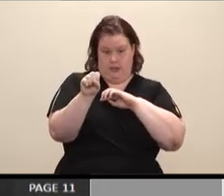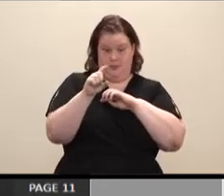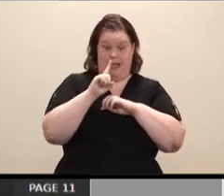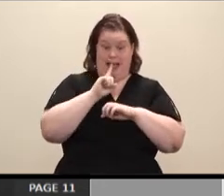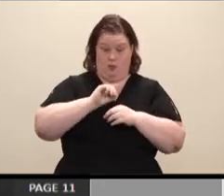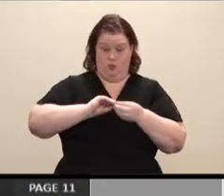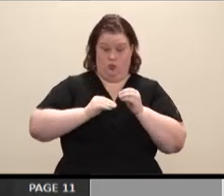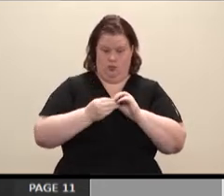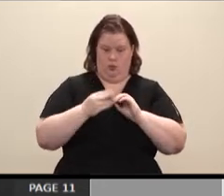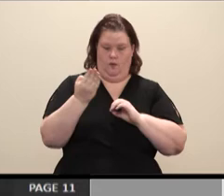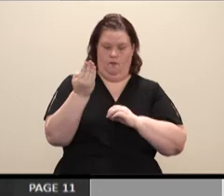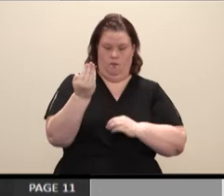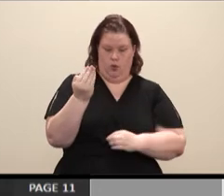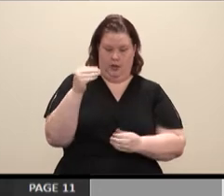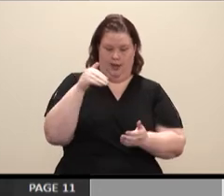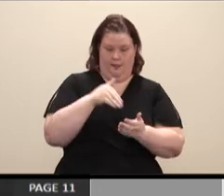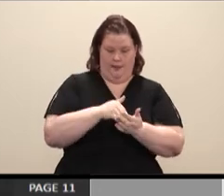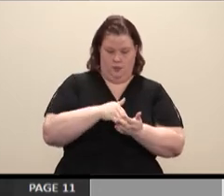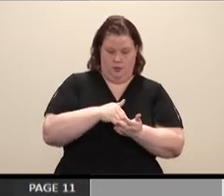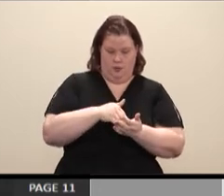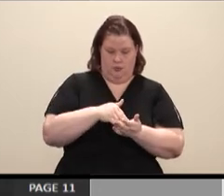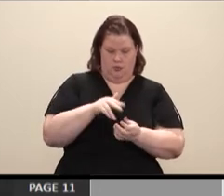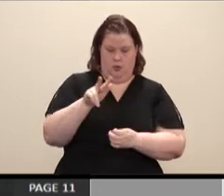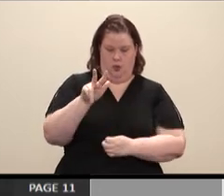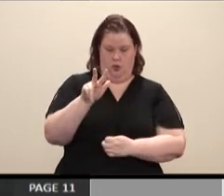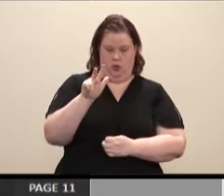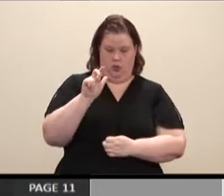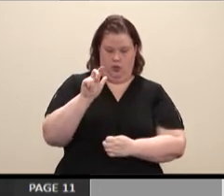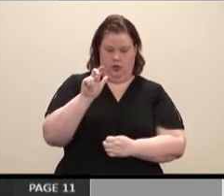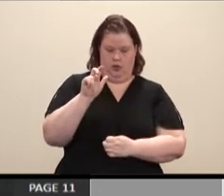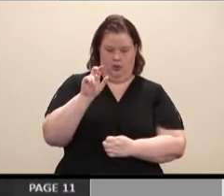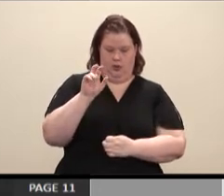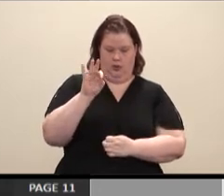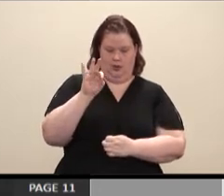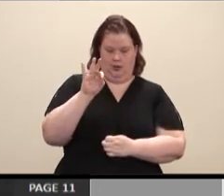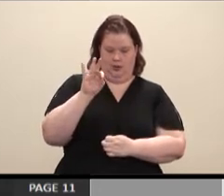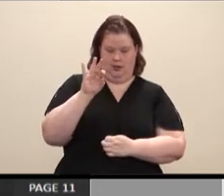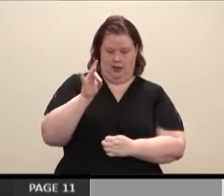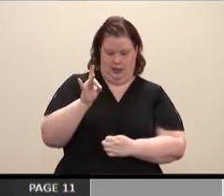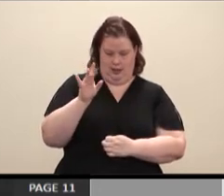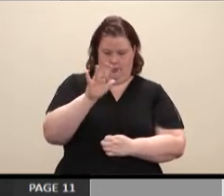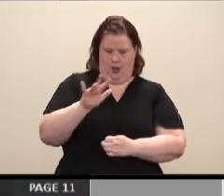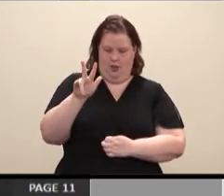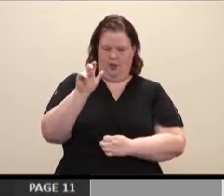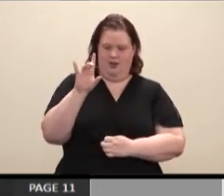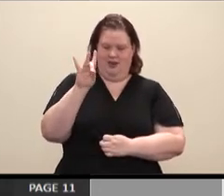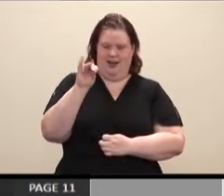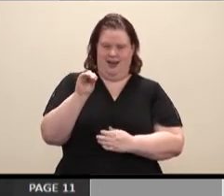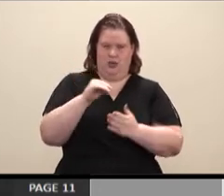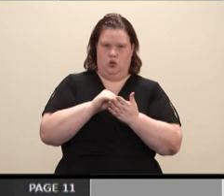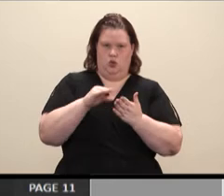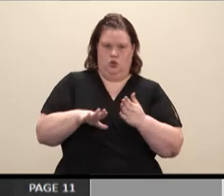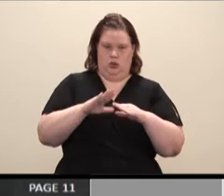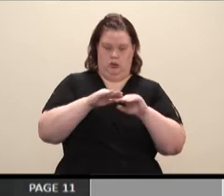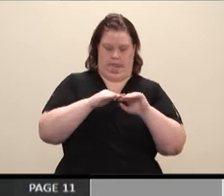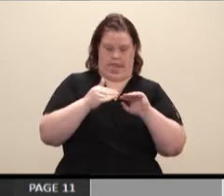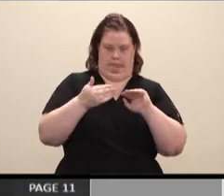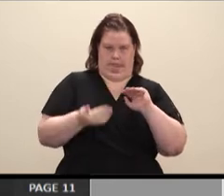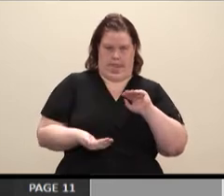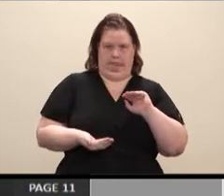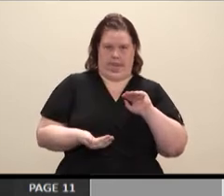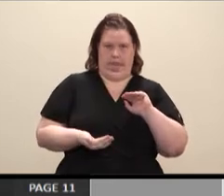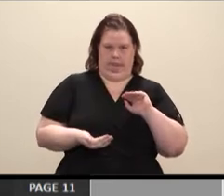was 14,398. That's a decrease of almost 400, about 380 students